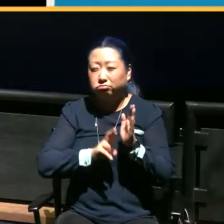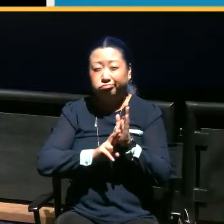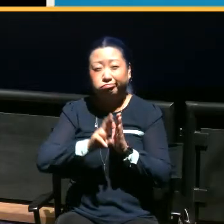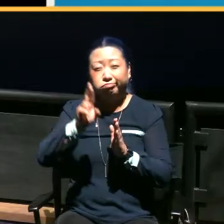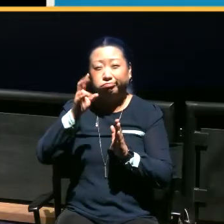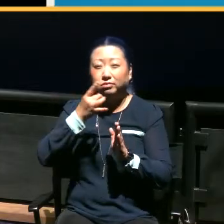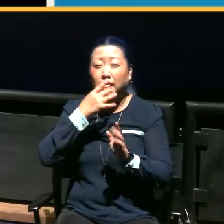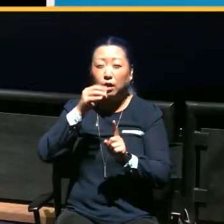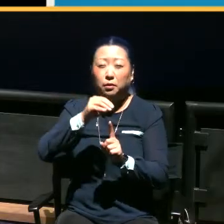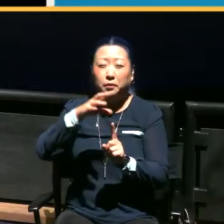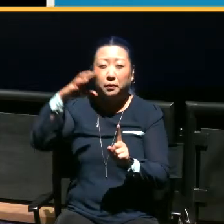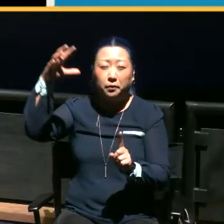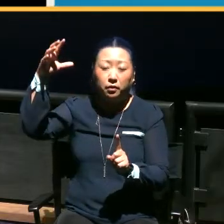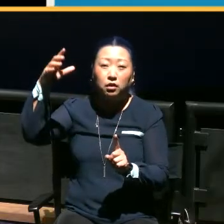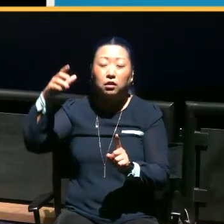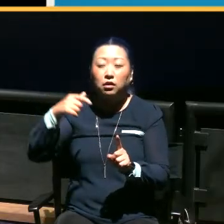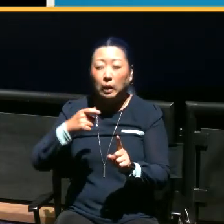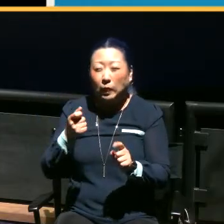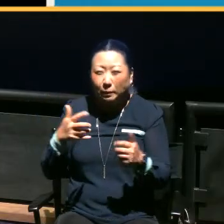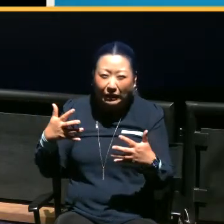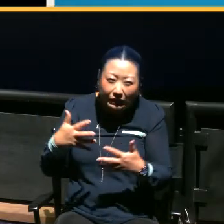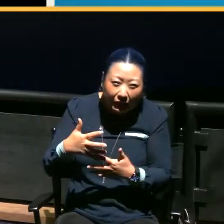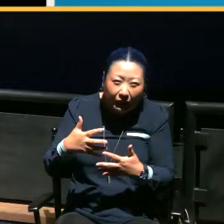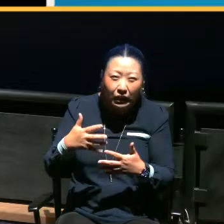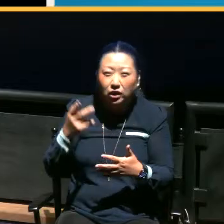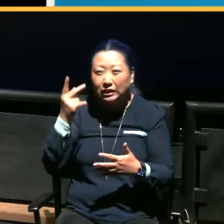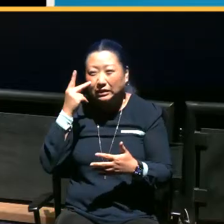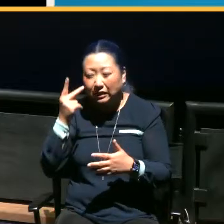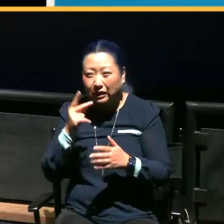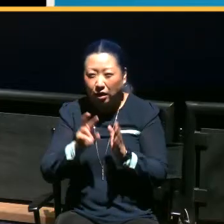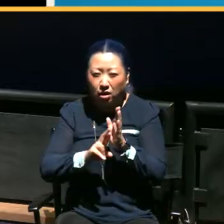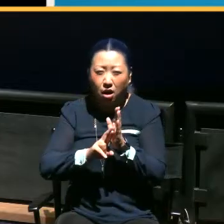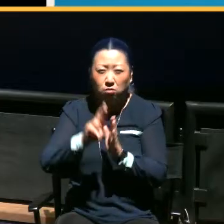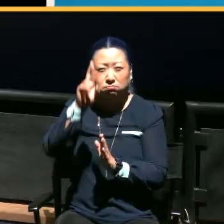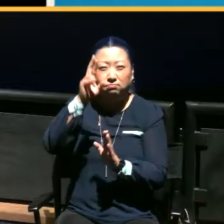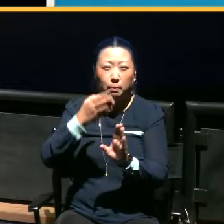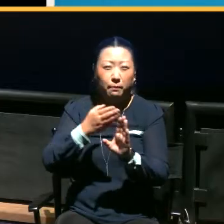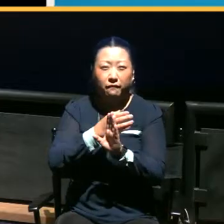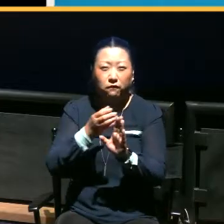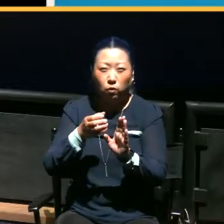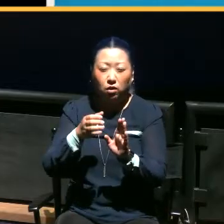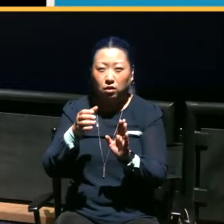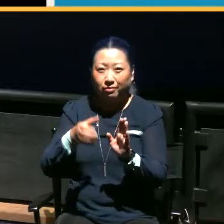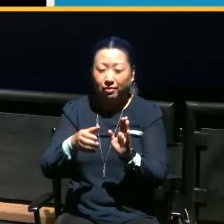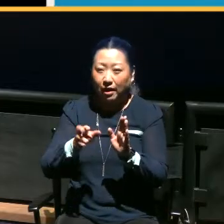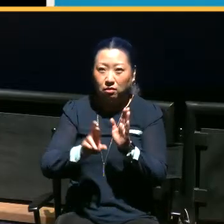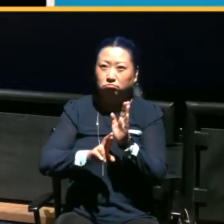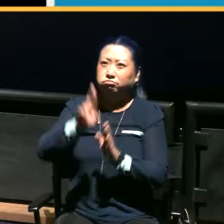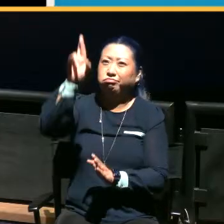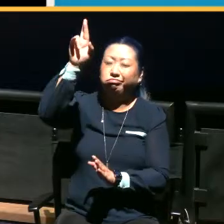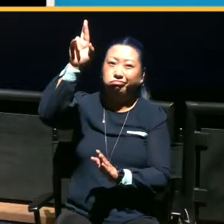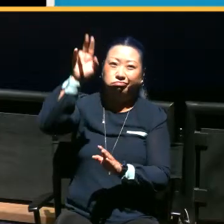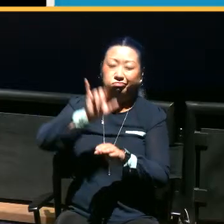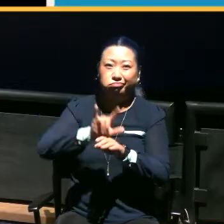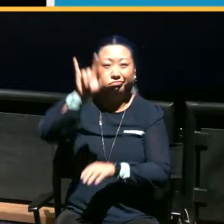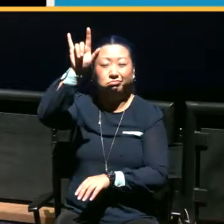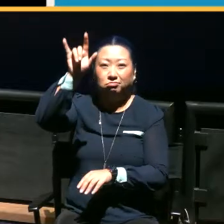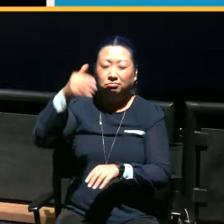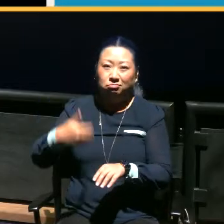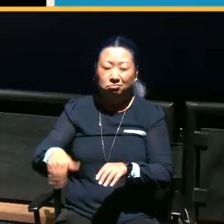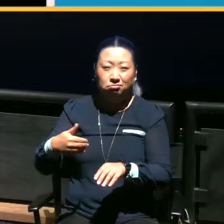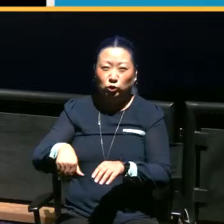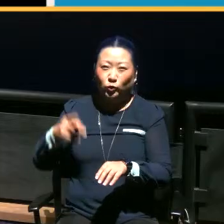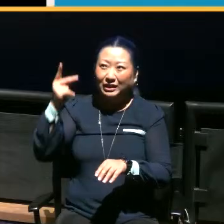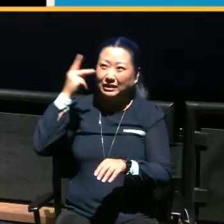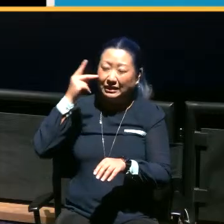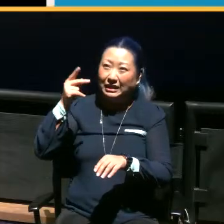But that was quite a day, a little intimidating looking at a space shuttle right before it launches. It's ready to go to space, well lit up in the night